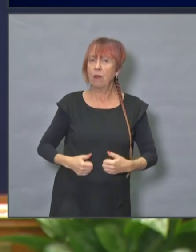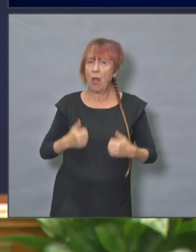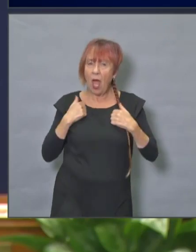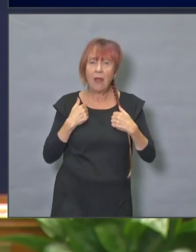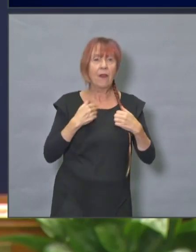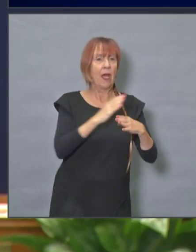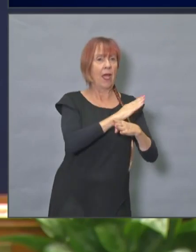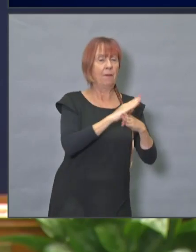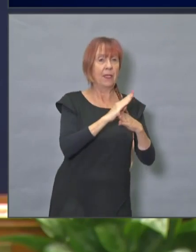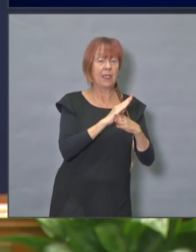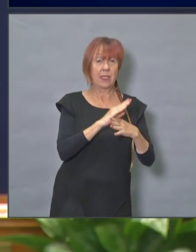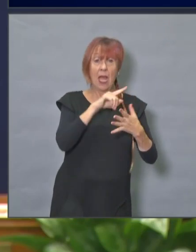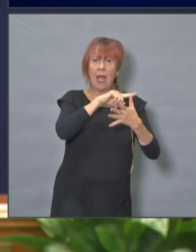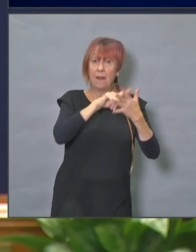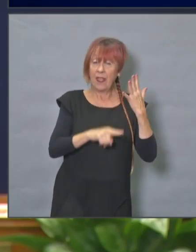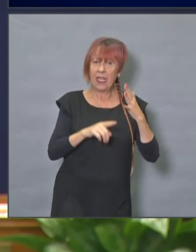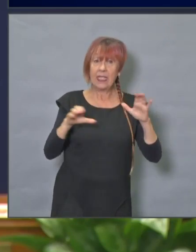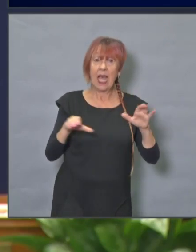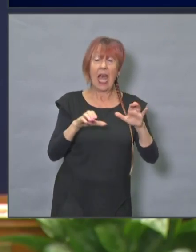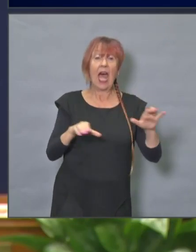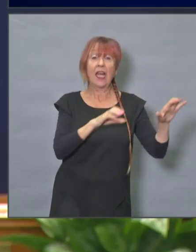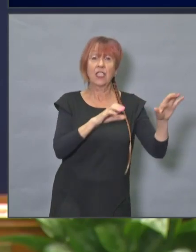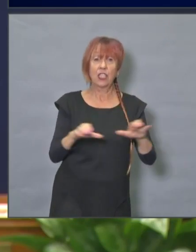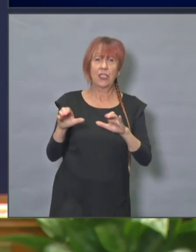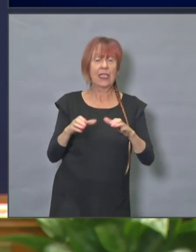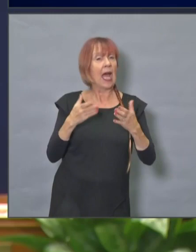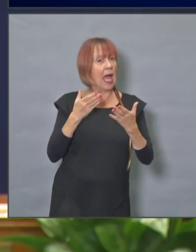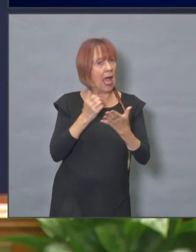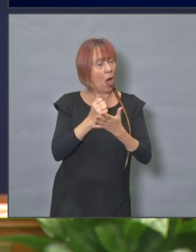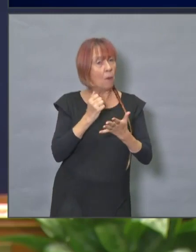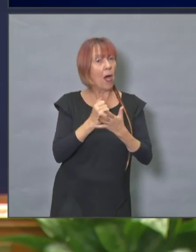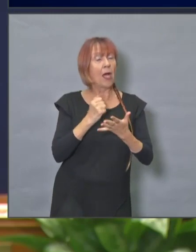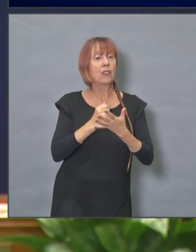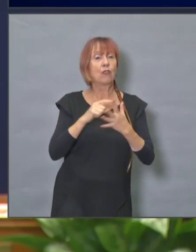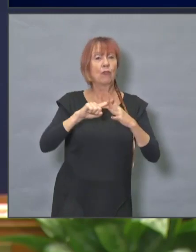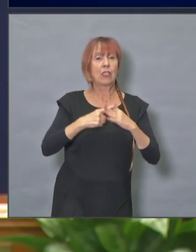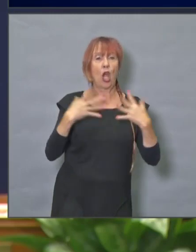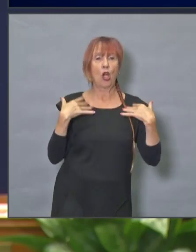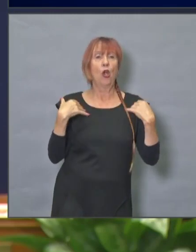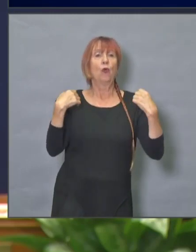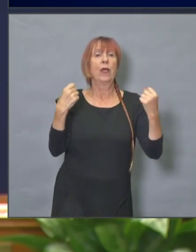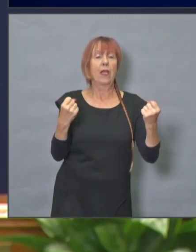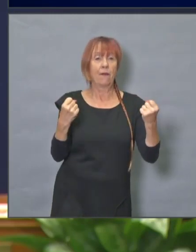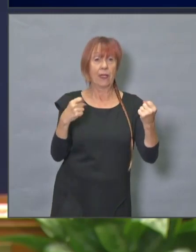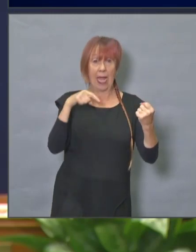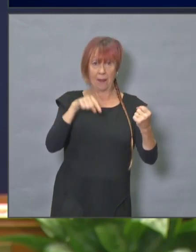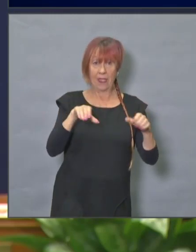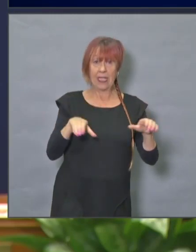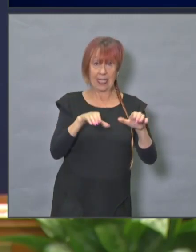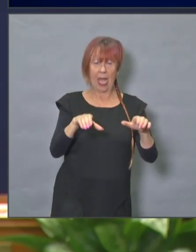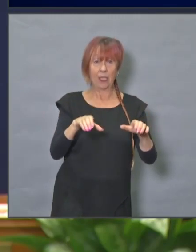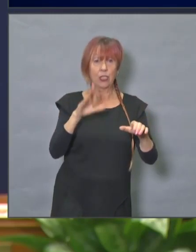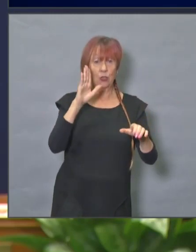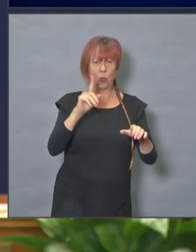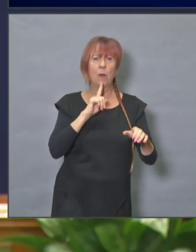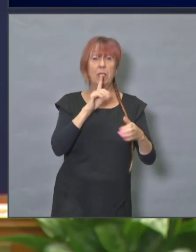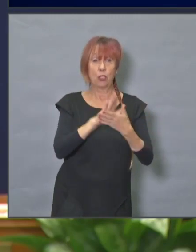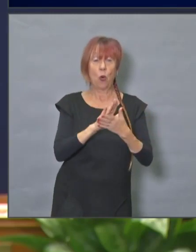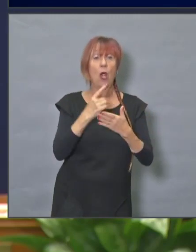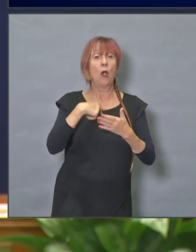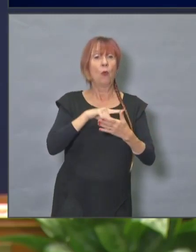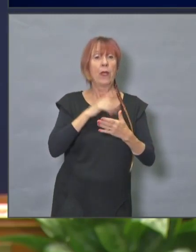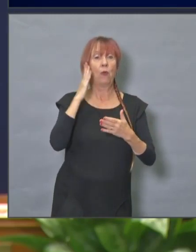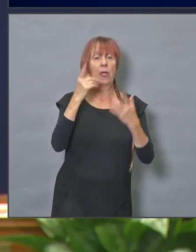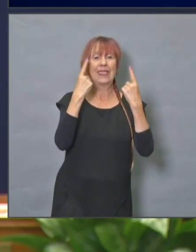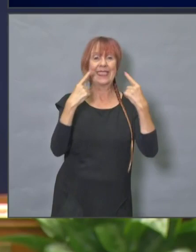These are the actions that allowed us to enter into our recovery journey, and these will be the actions that will ensure we're successful in